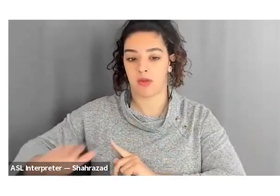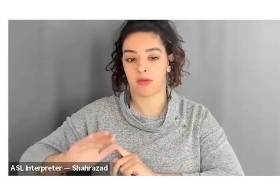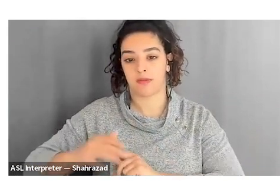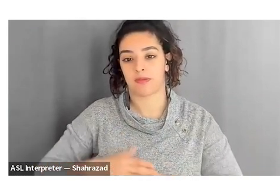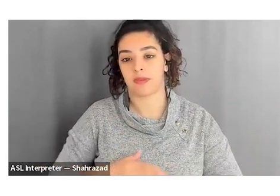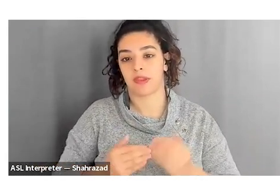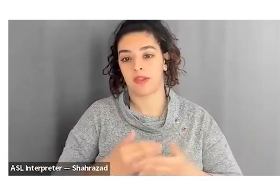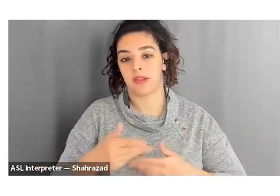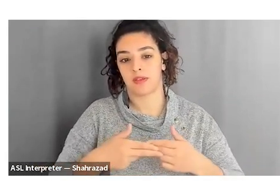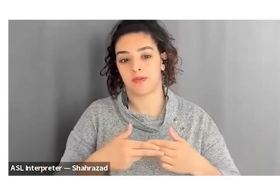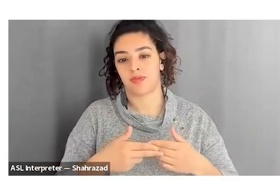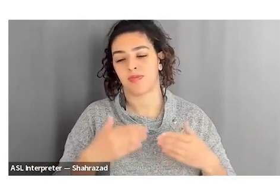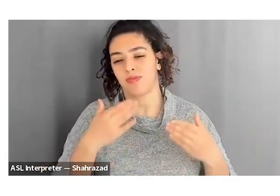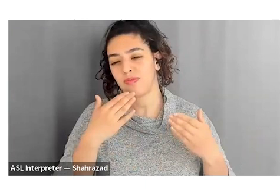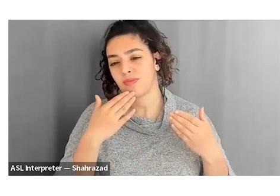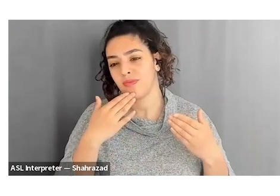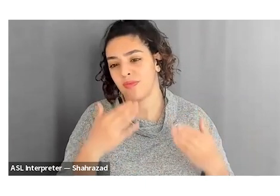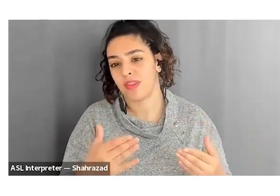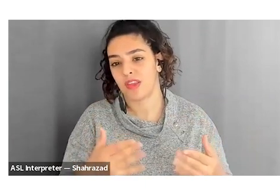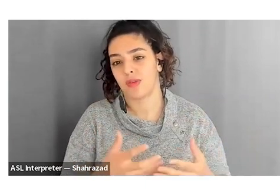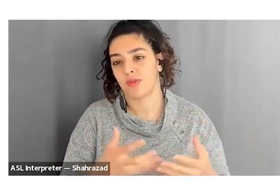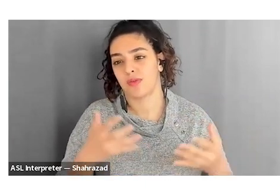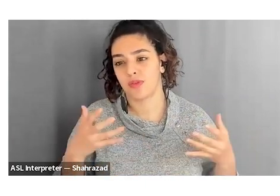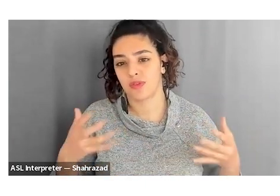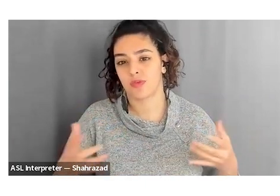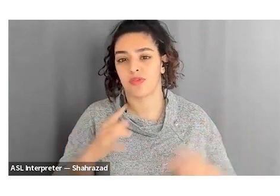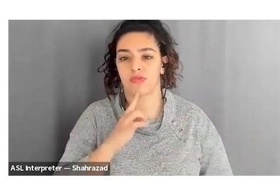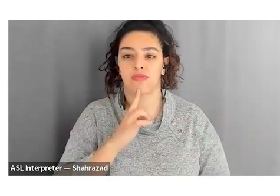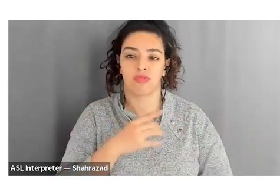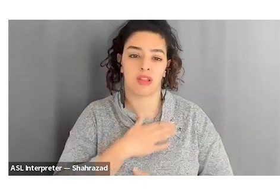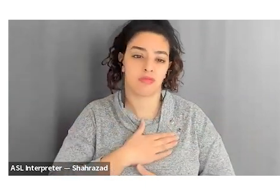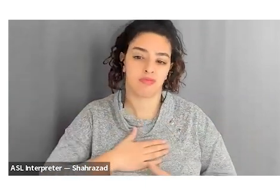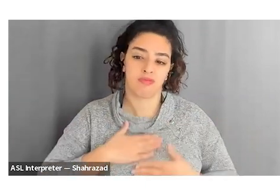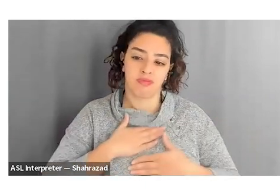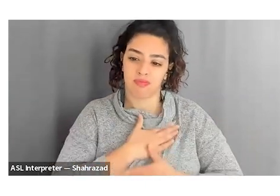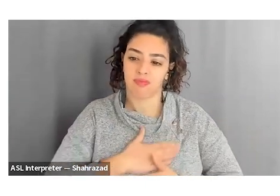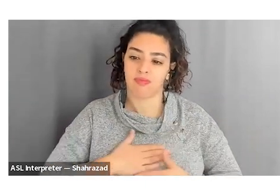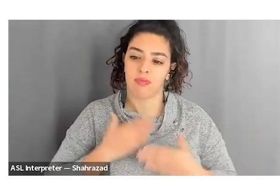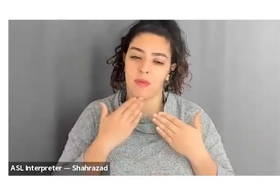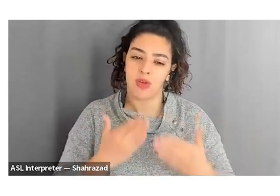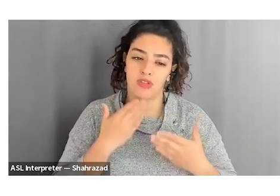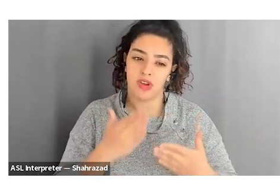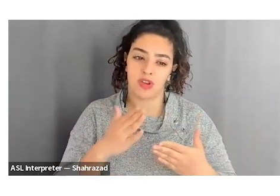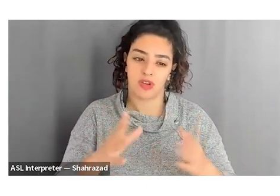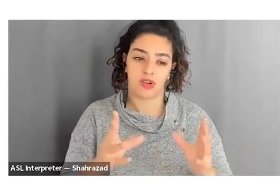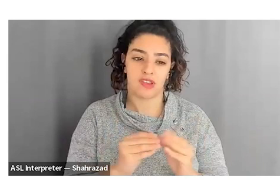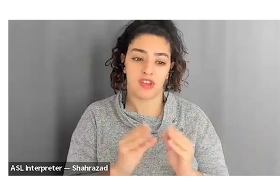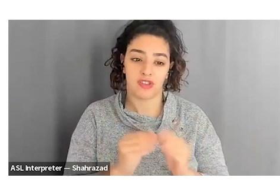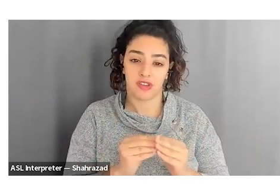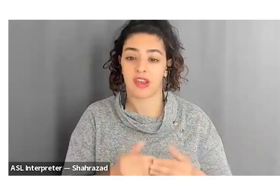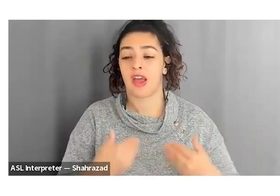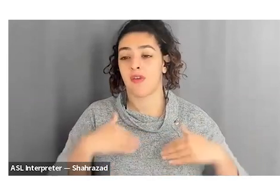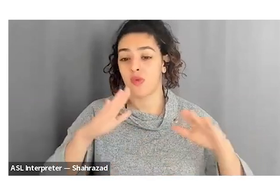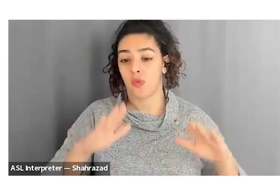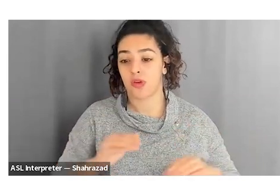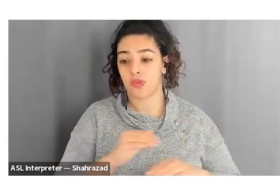Thank you so much. I really, really appreciate the session. And here we have on the right side, we have a wonderful image of myself